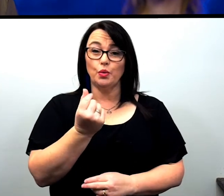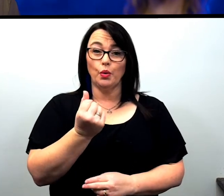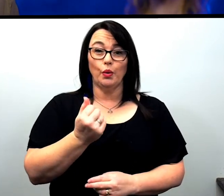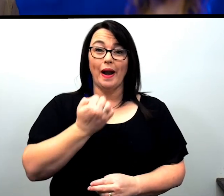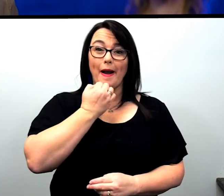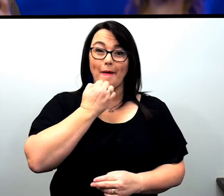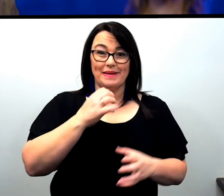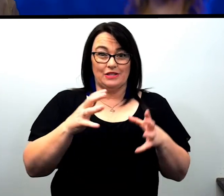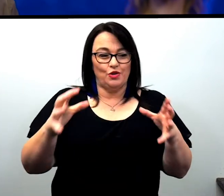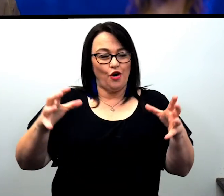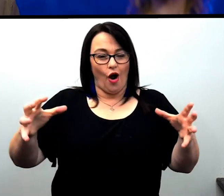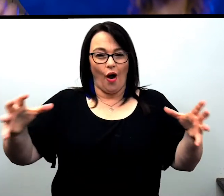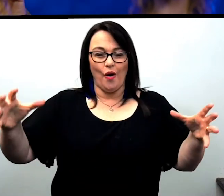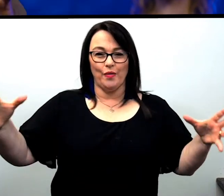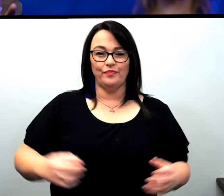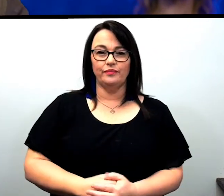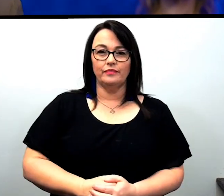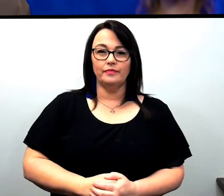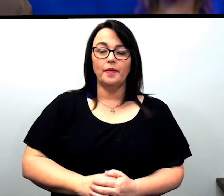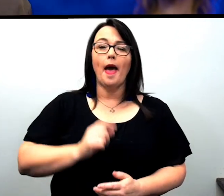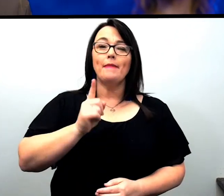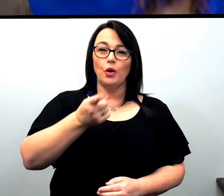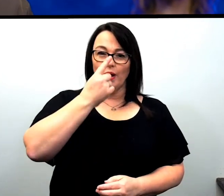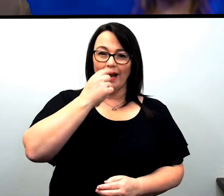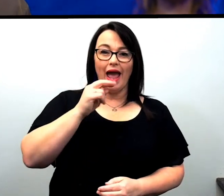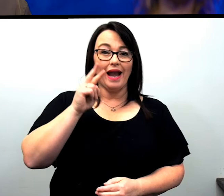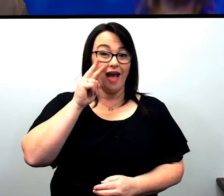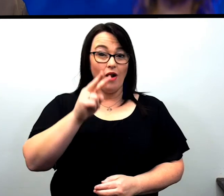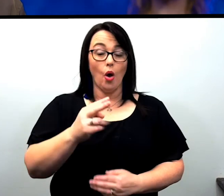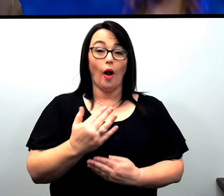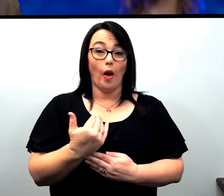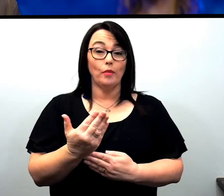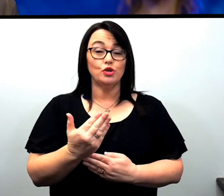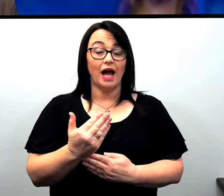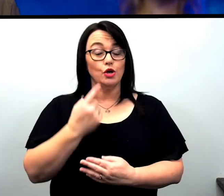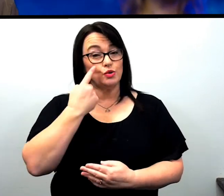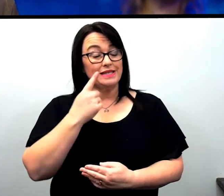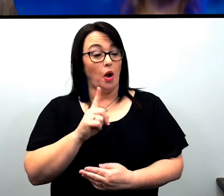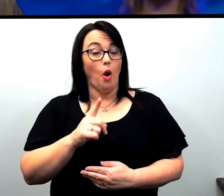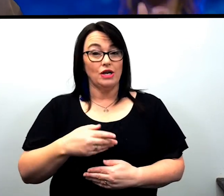to stay in touch, make sure you do go to our website and you can find out all the details